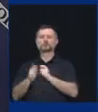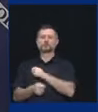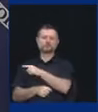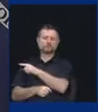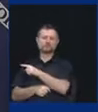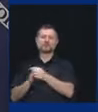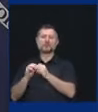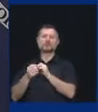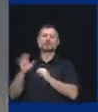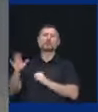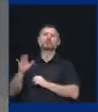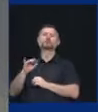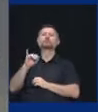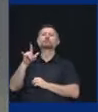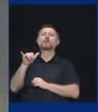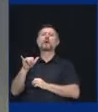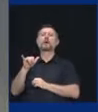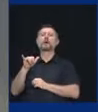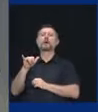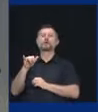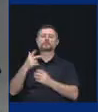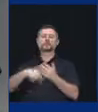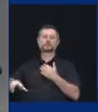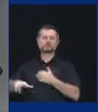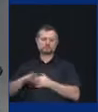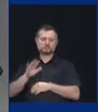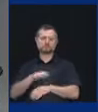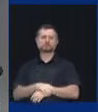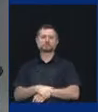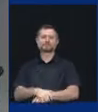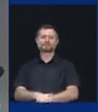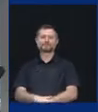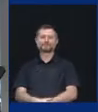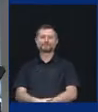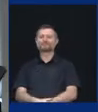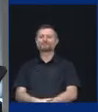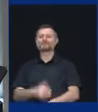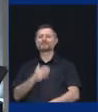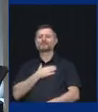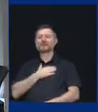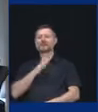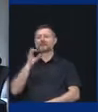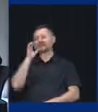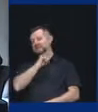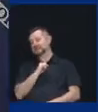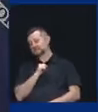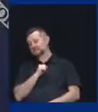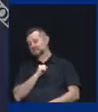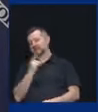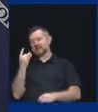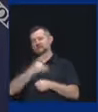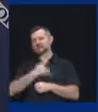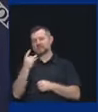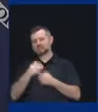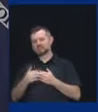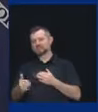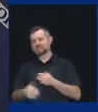number? Well, I said the end of 3 weeks. 3 weeks, yeah. I said I said 8 days. Melissa's